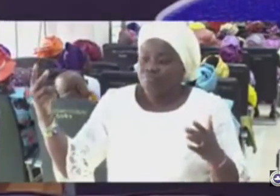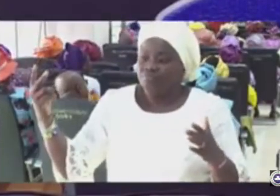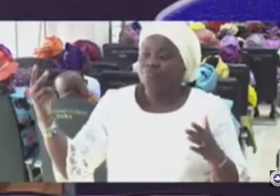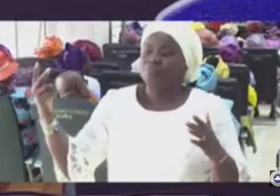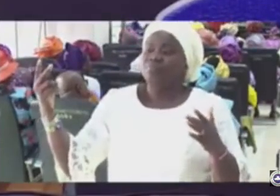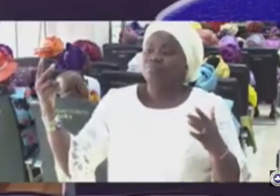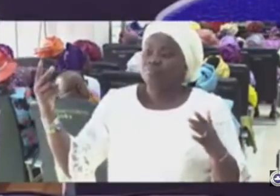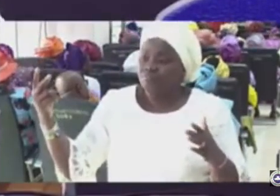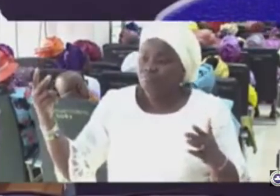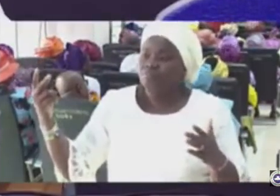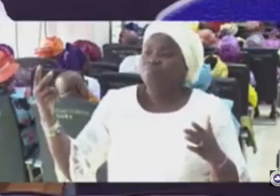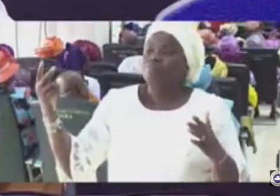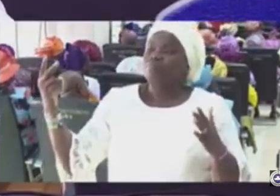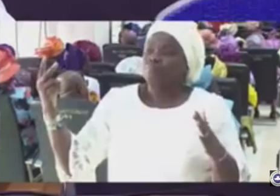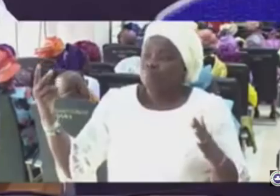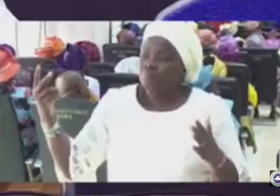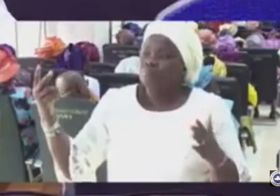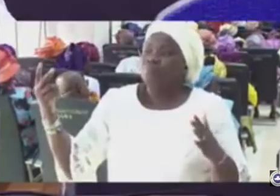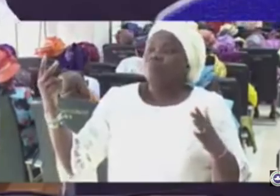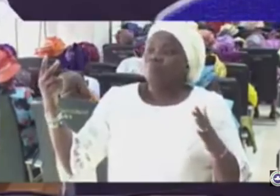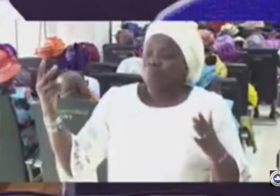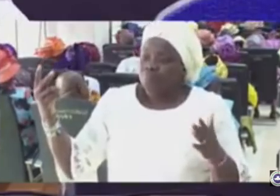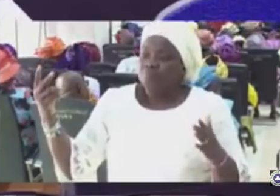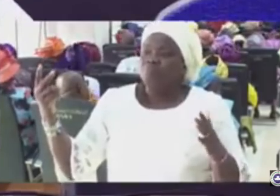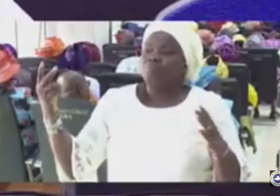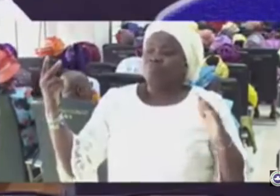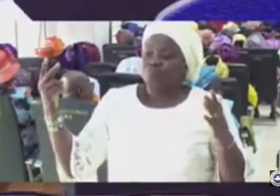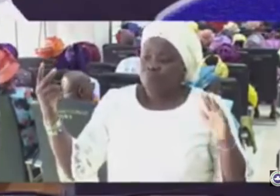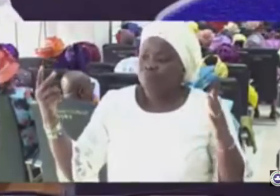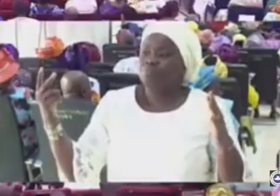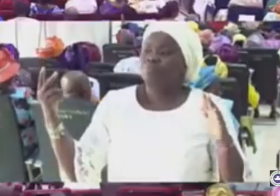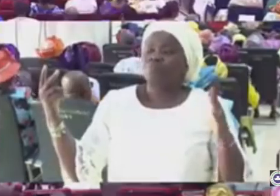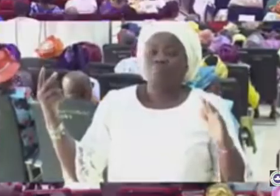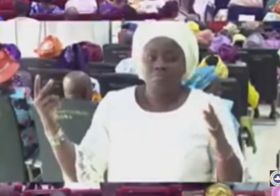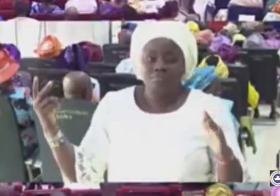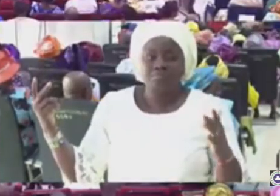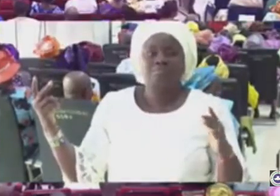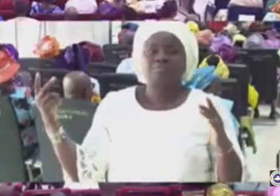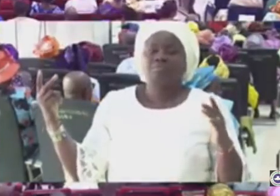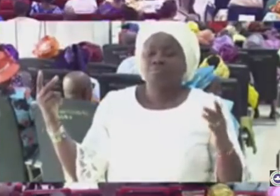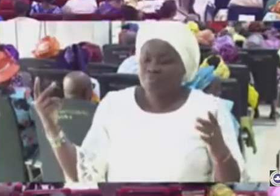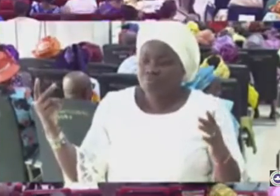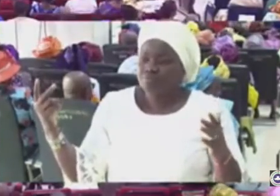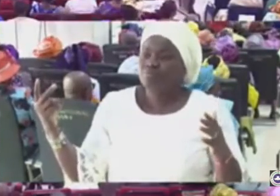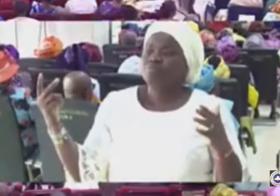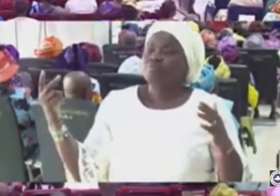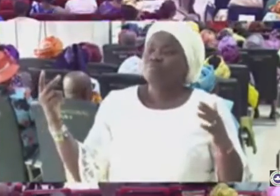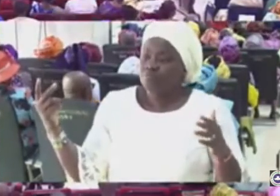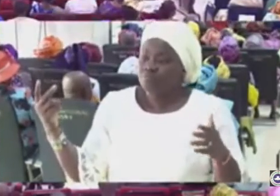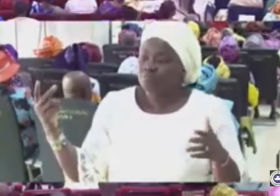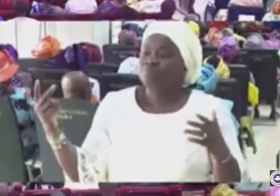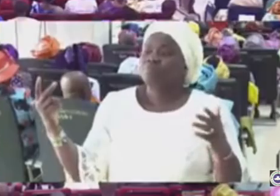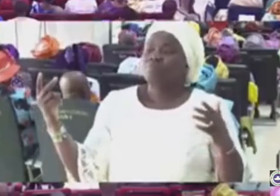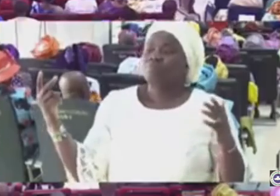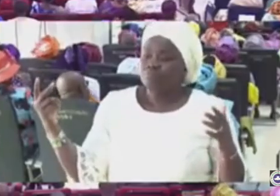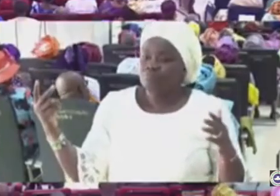If he had not been on your side, by now you'll be dead. That you are in this new year is because he loves